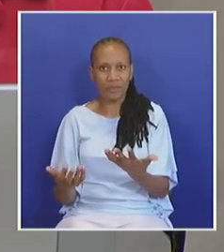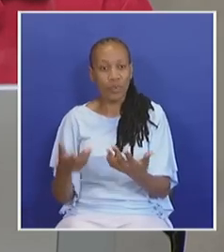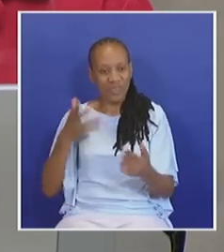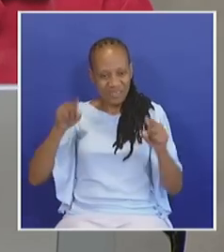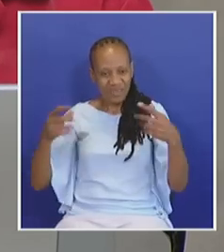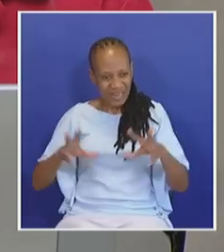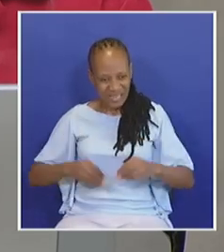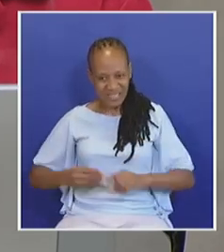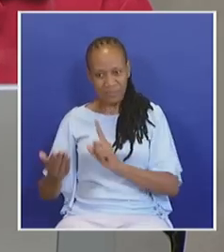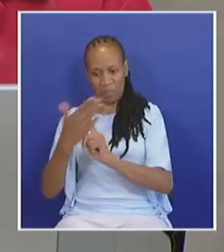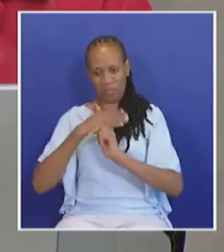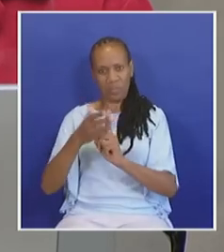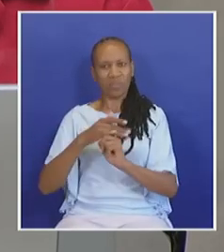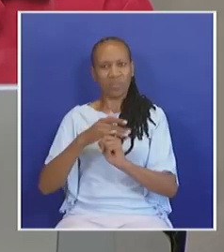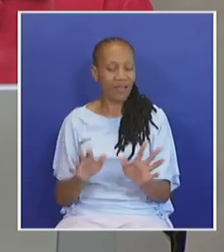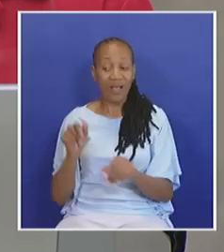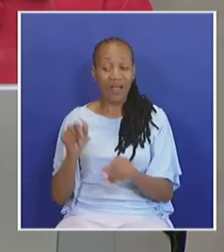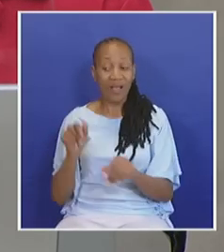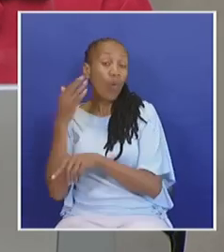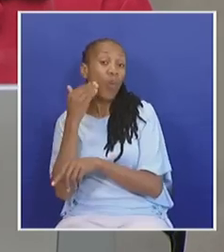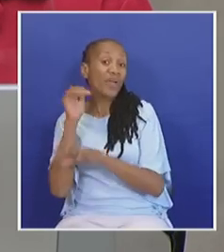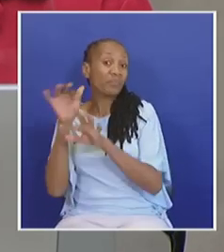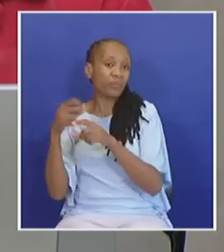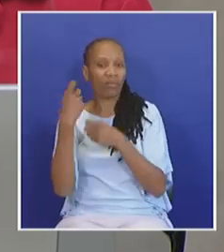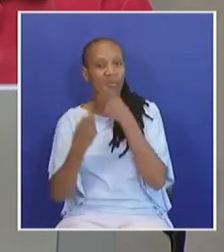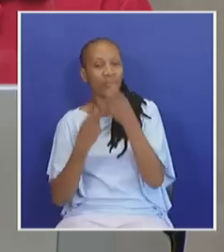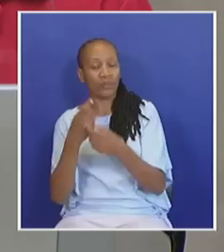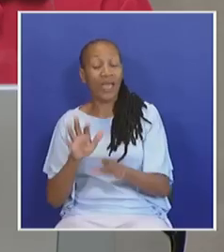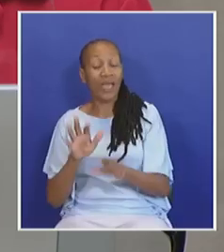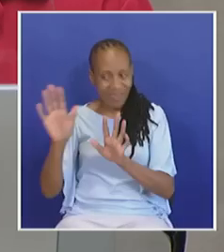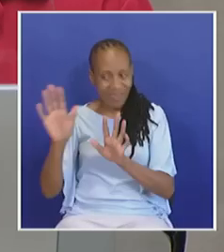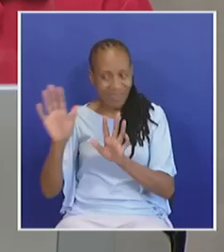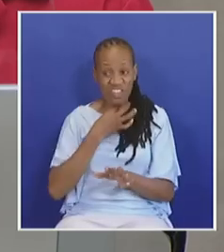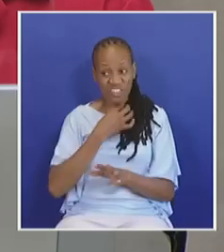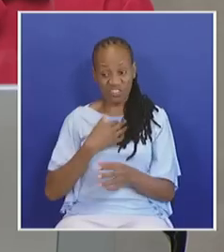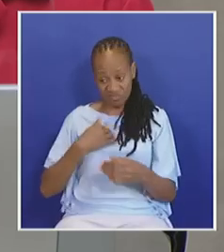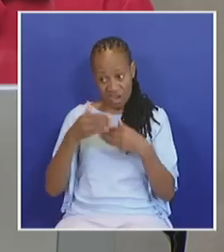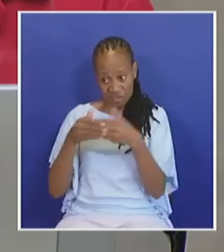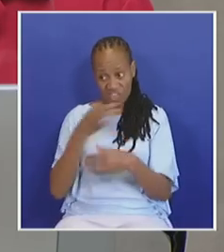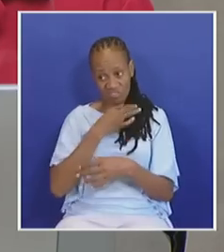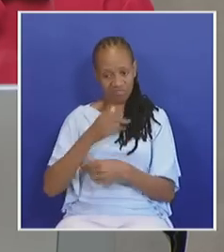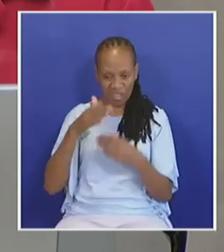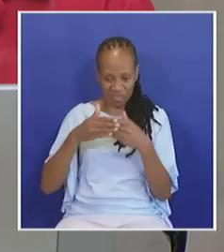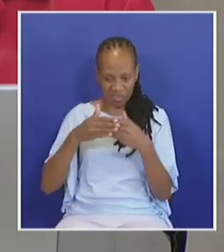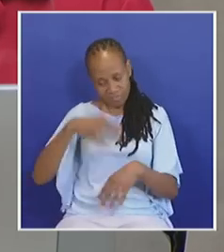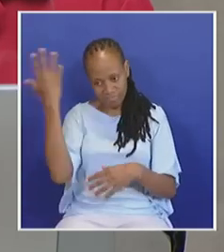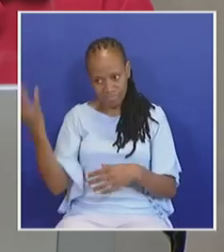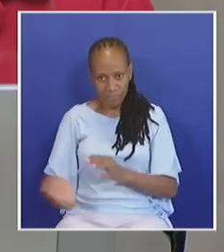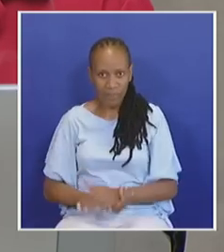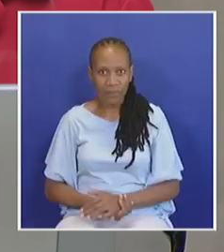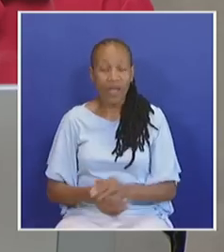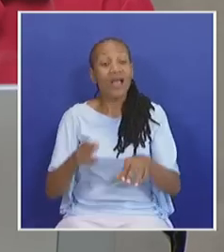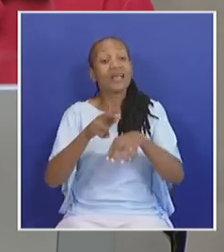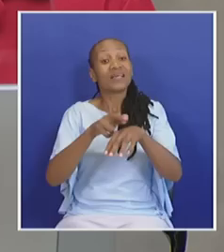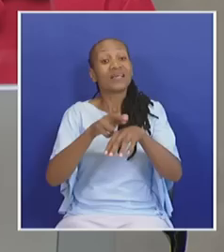victims. White people must not cry foul. English is not my mother tongue, I don't care. White people must not cry foul. The racism